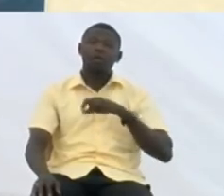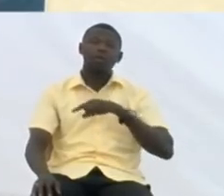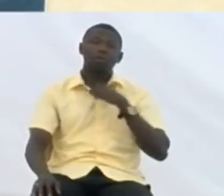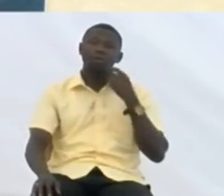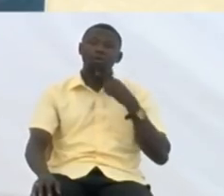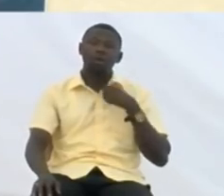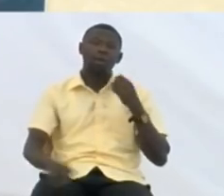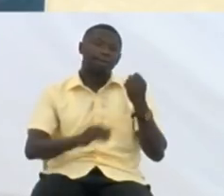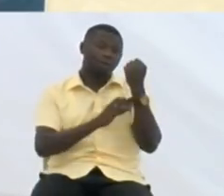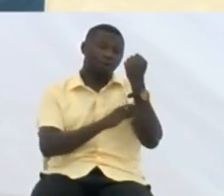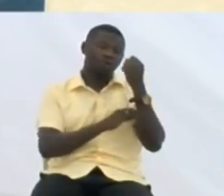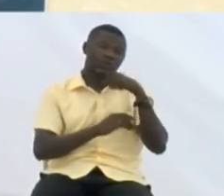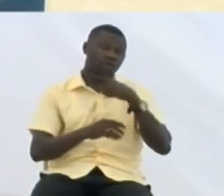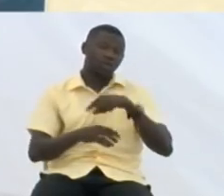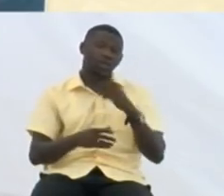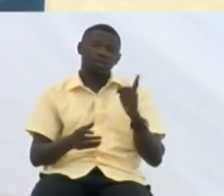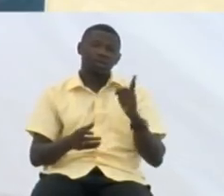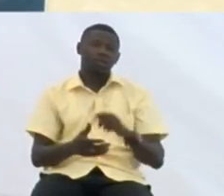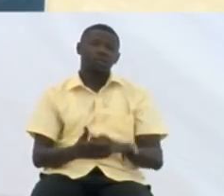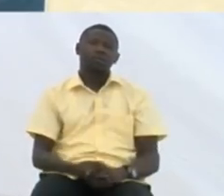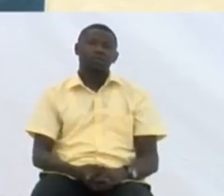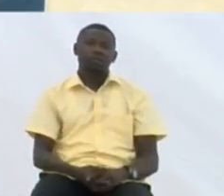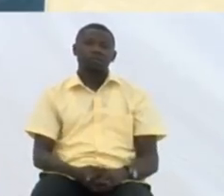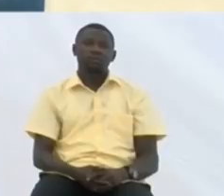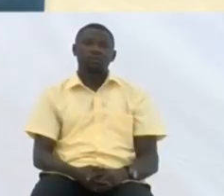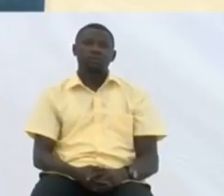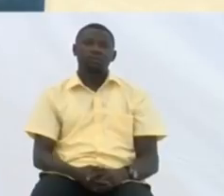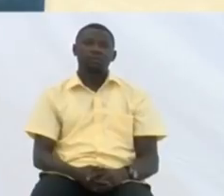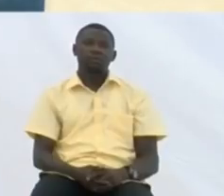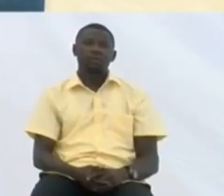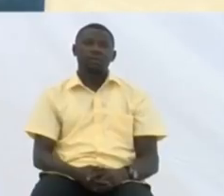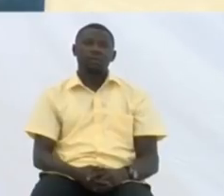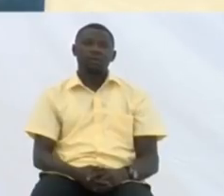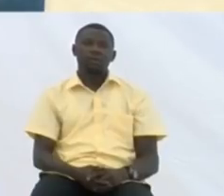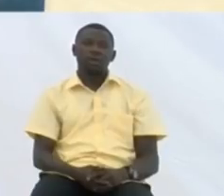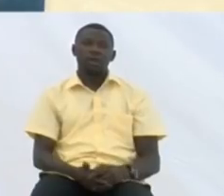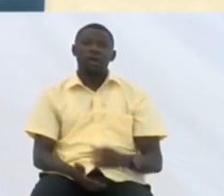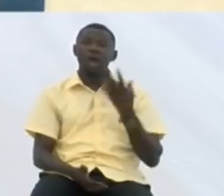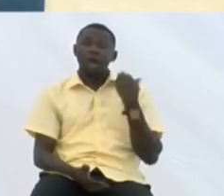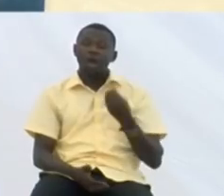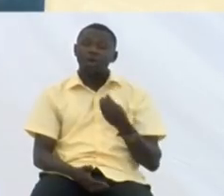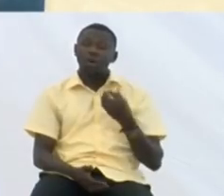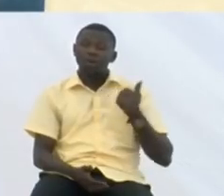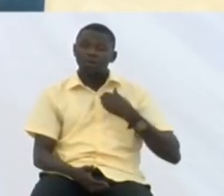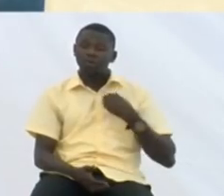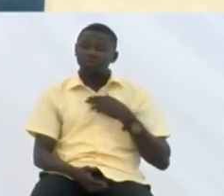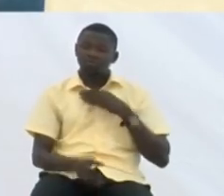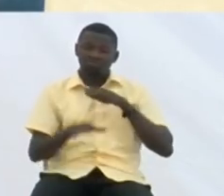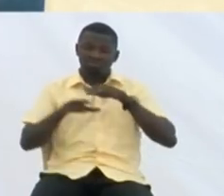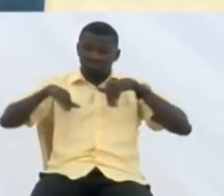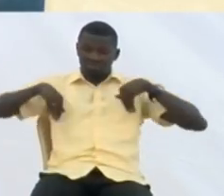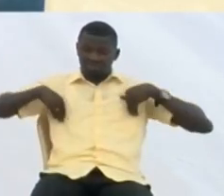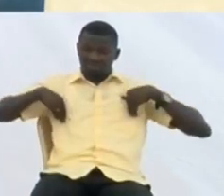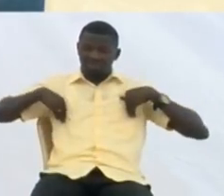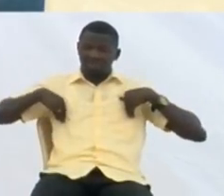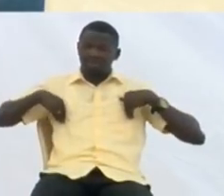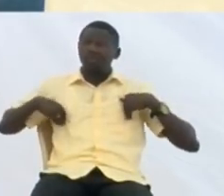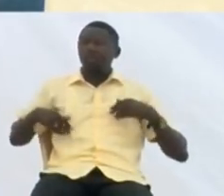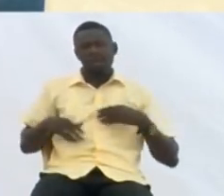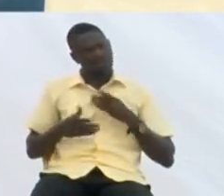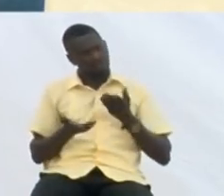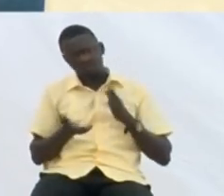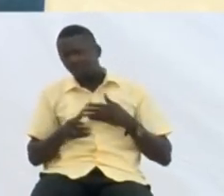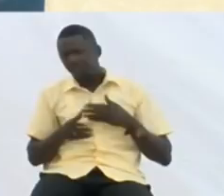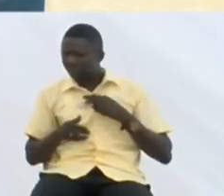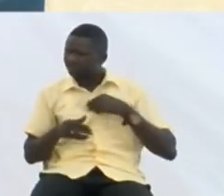mother's marriage cannot be better than everybody in Jambur. Modi e fam muta nyami. How people took themselves. Batum fana ngam fam muta wo